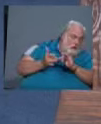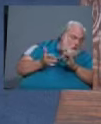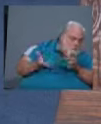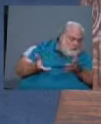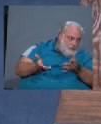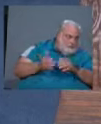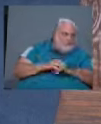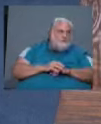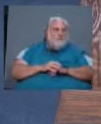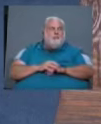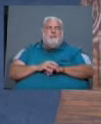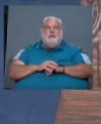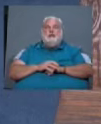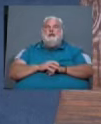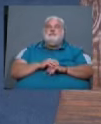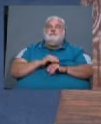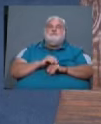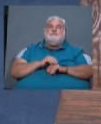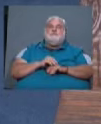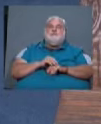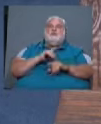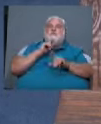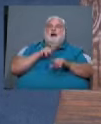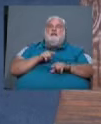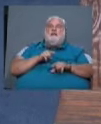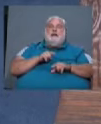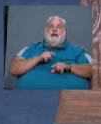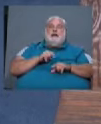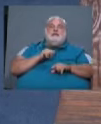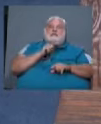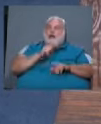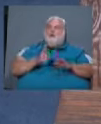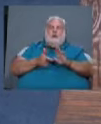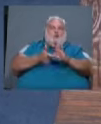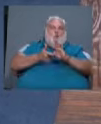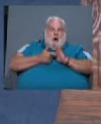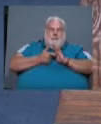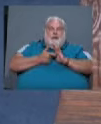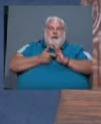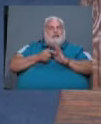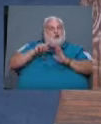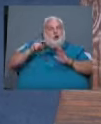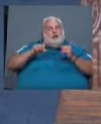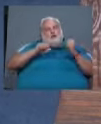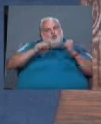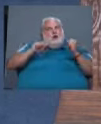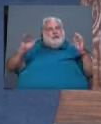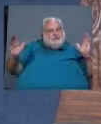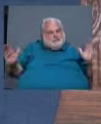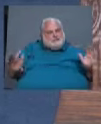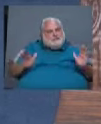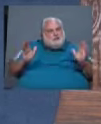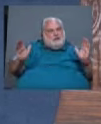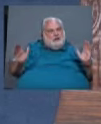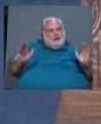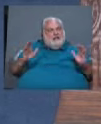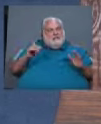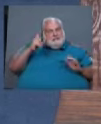It's not a requirement of the rezoning Gotcha. Process. It's suggested that if we think there might